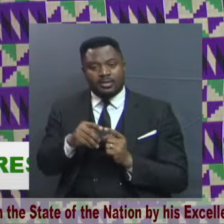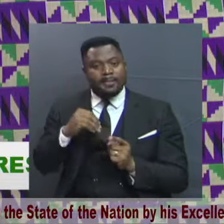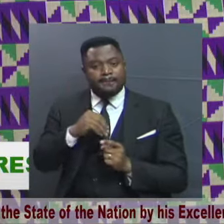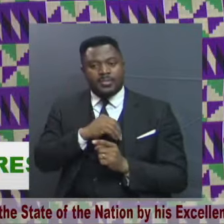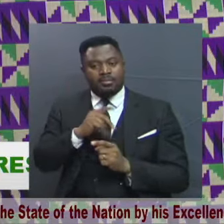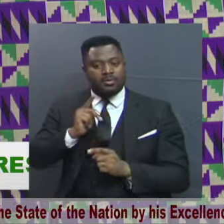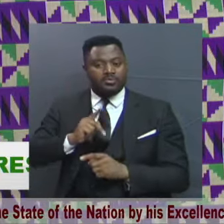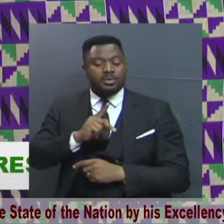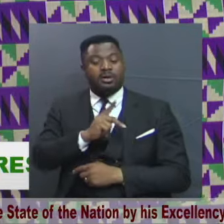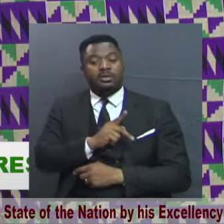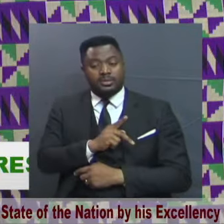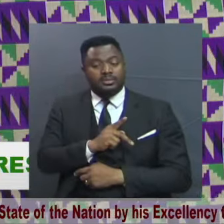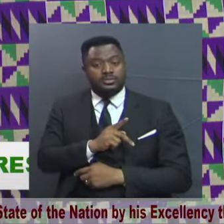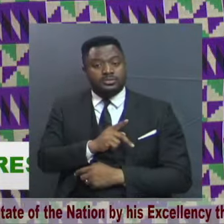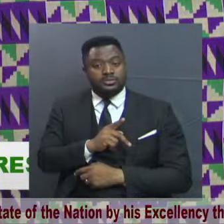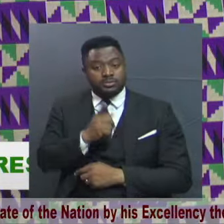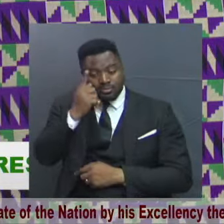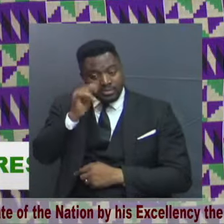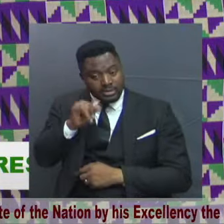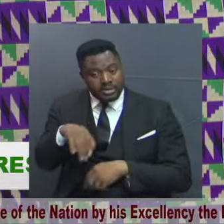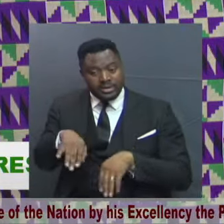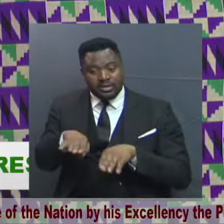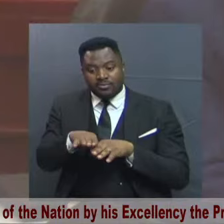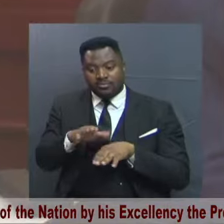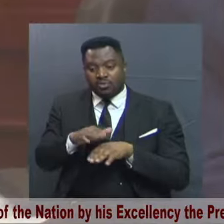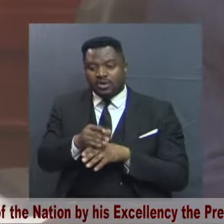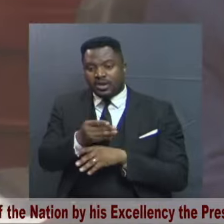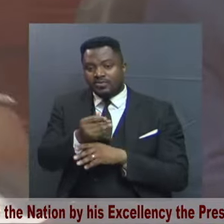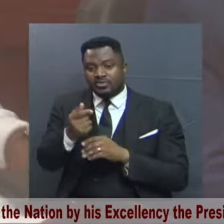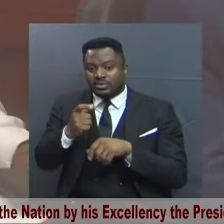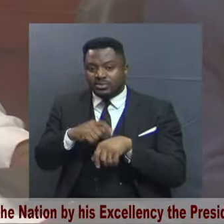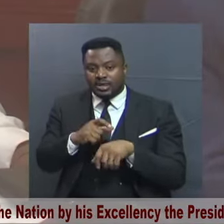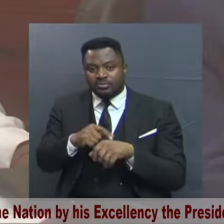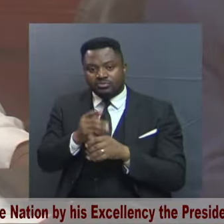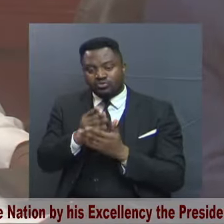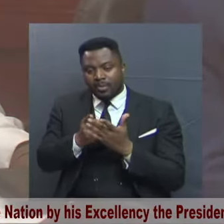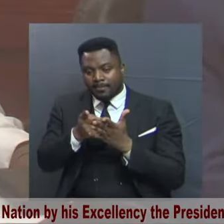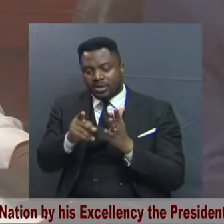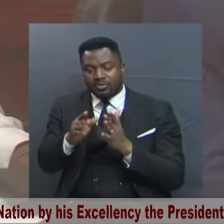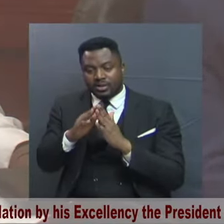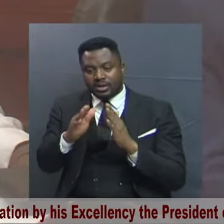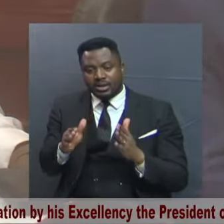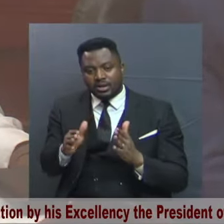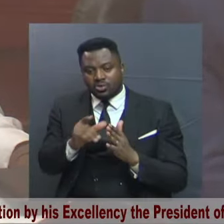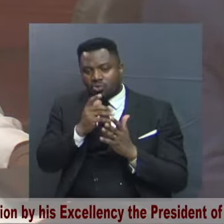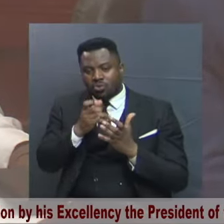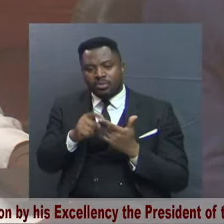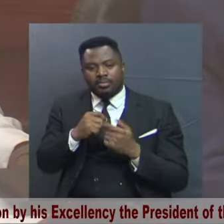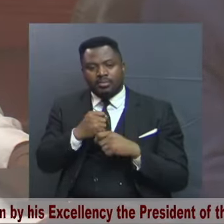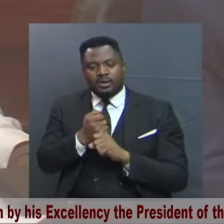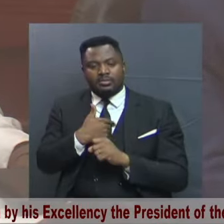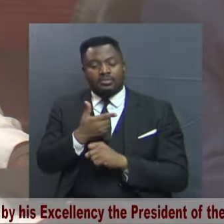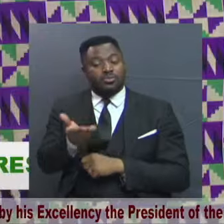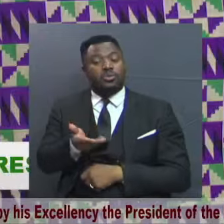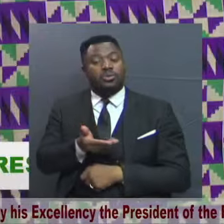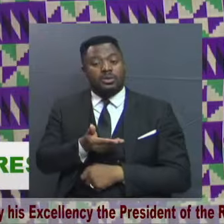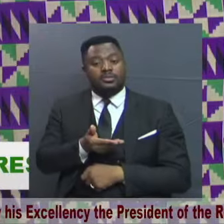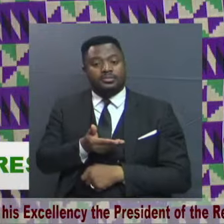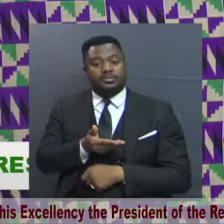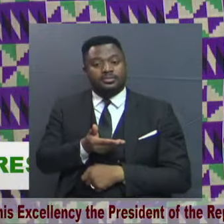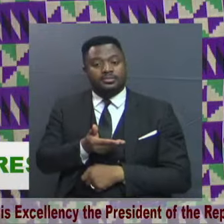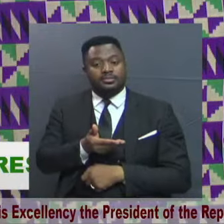of Parliament and therefore even on the few occasions the sections of the house did not want to make me welcome